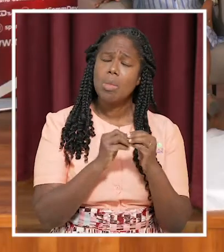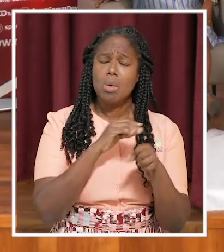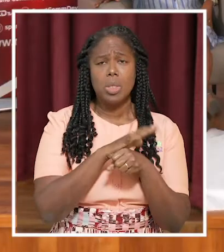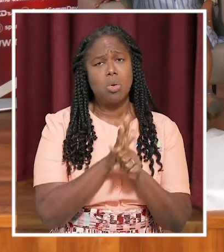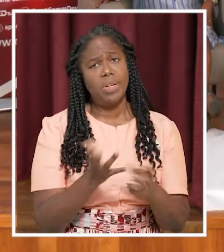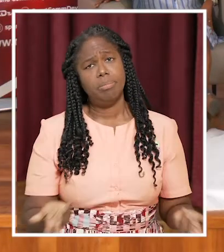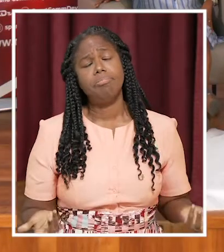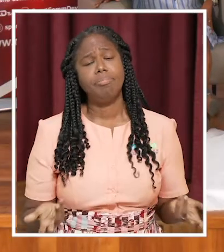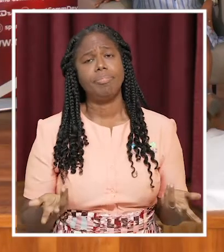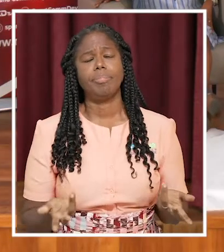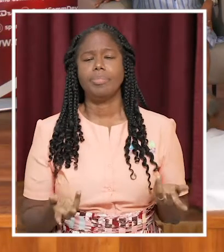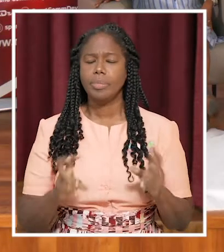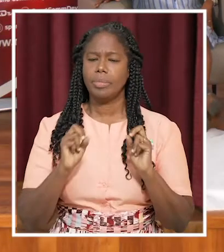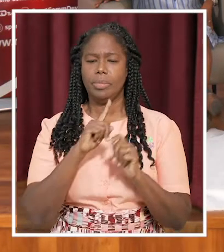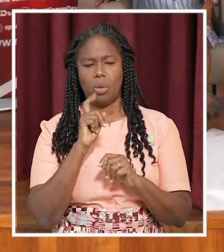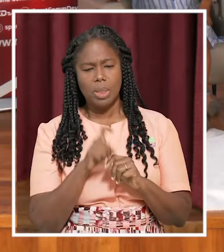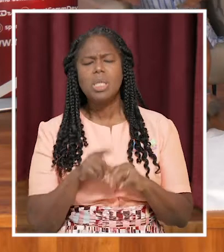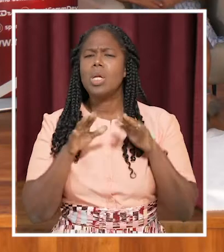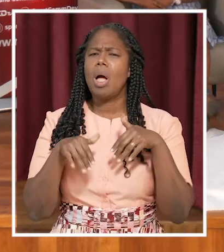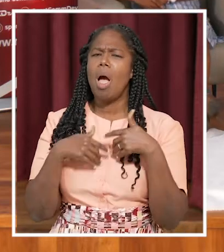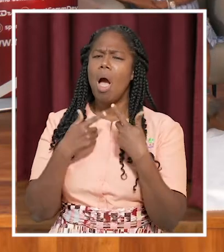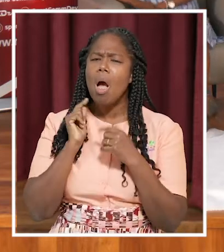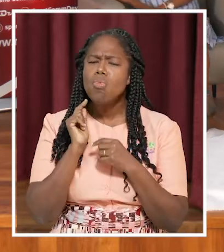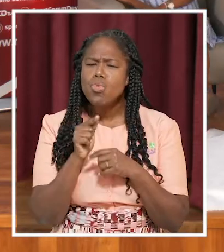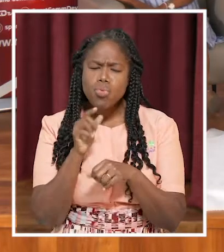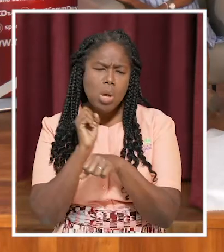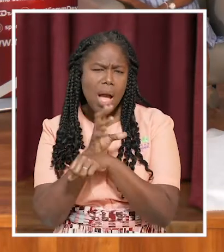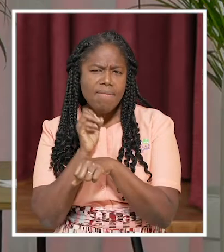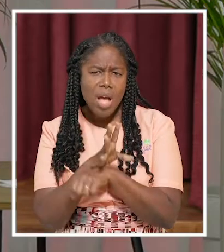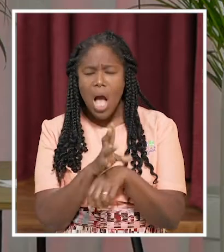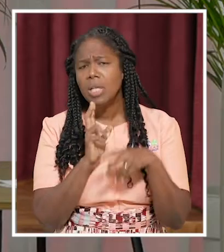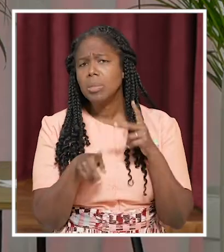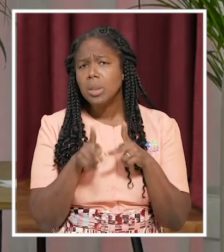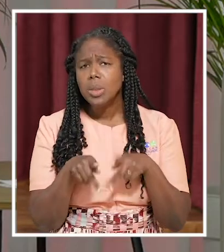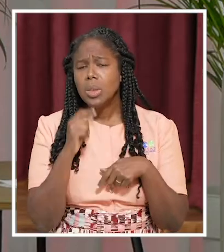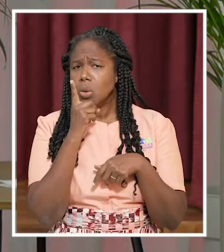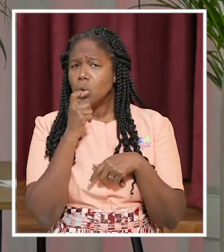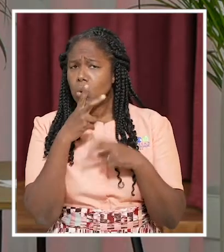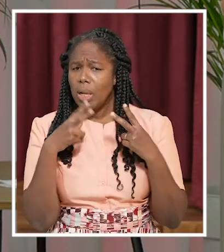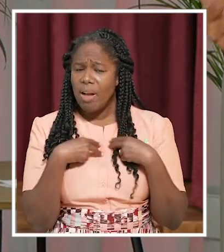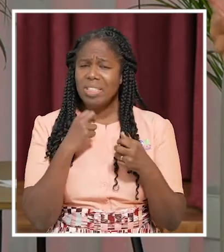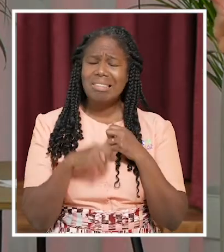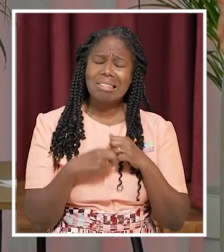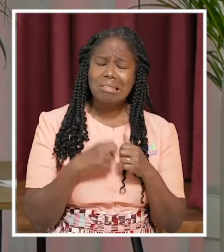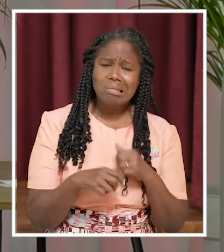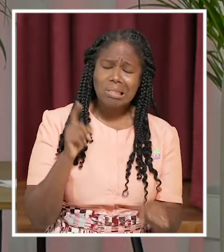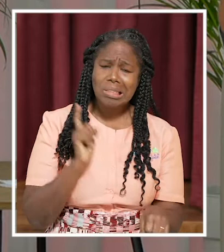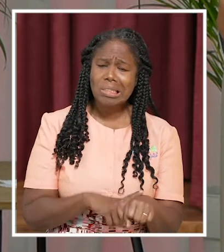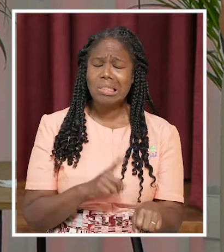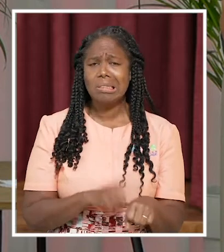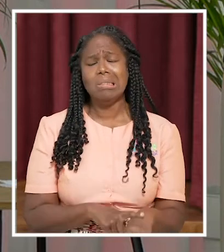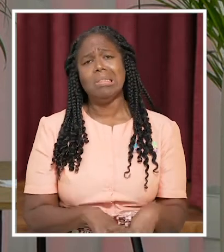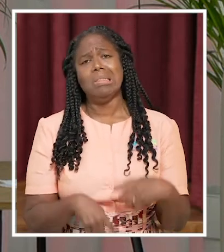would you advise someone who is having a difficult time mentally coping with the pandemic and what is happening around them to